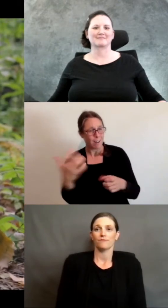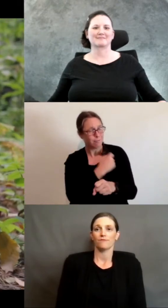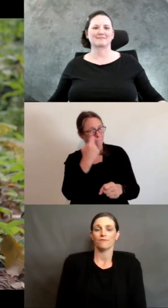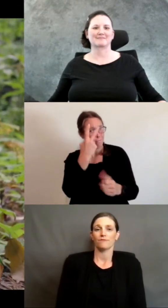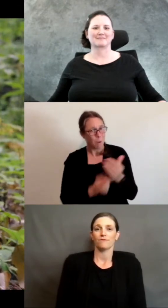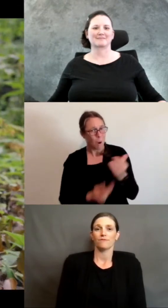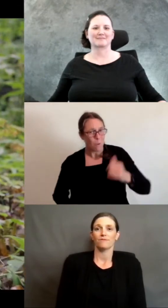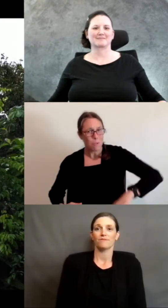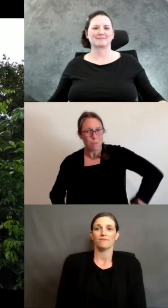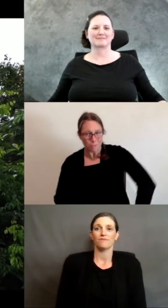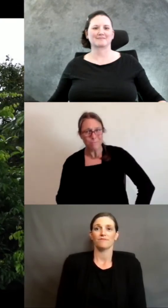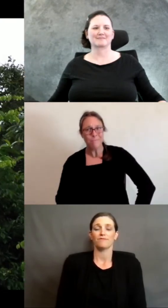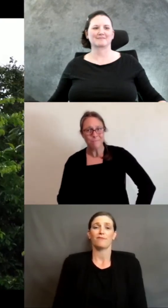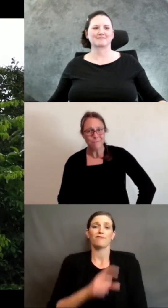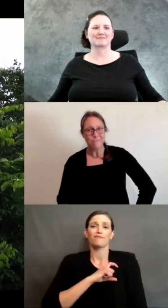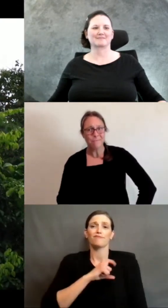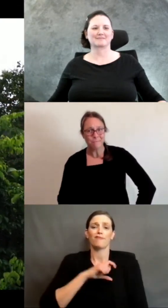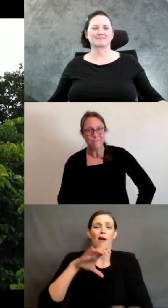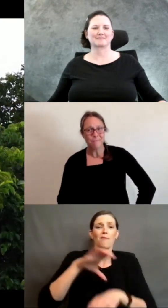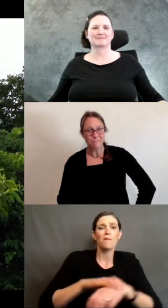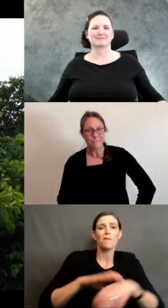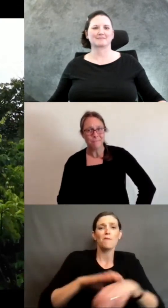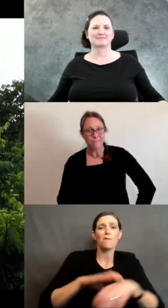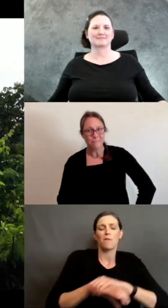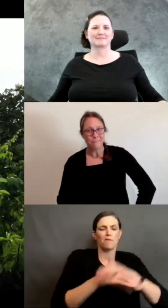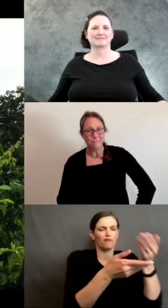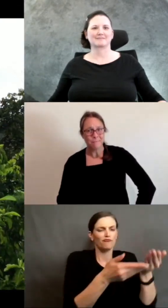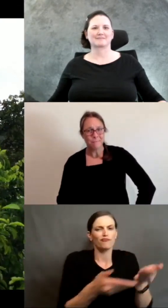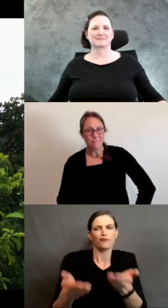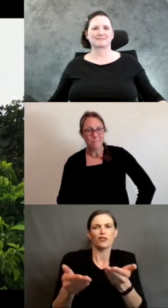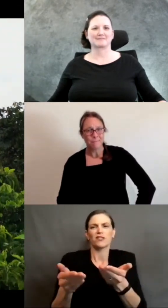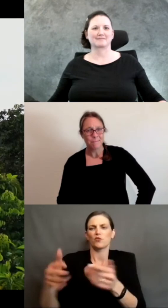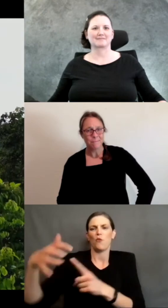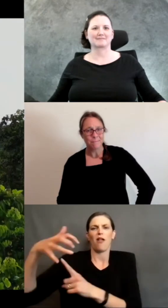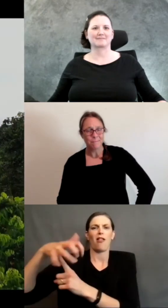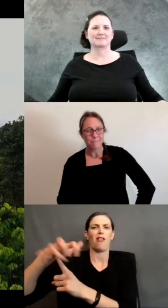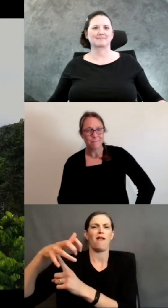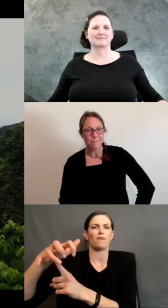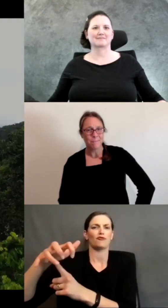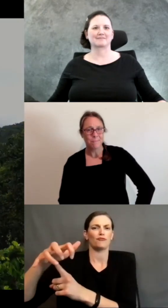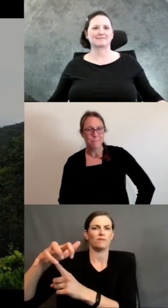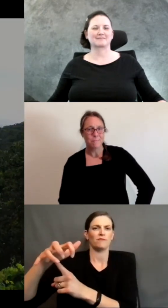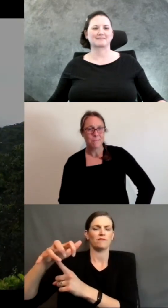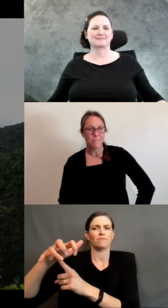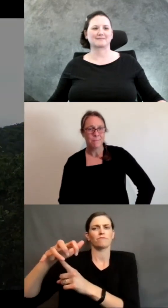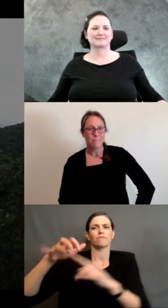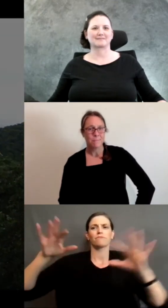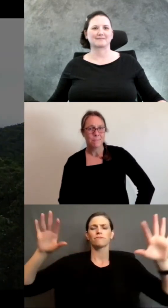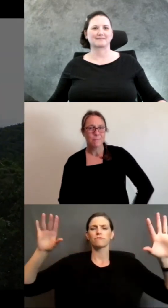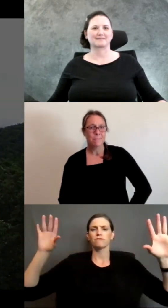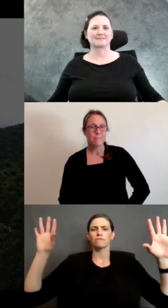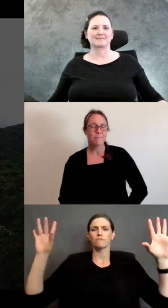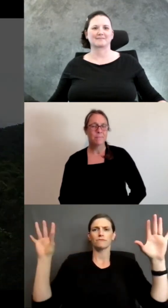The agents handcuff them and take them to a waiting helicopter. The scene fades to black.